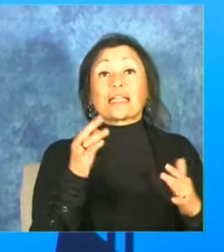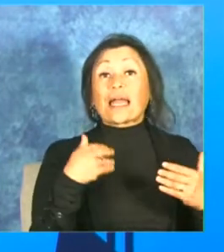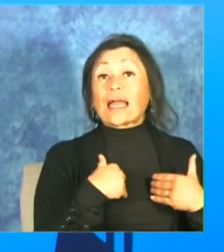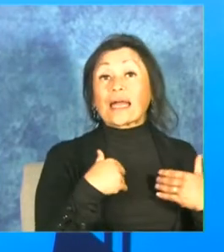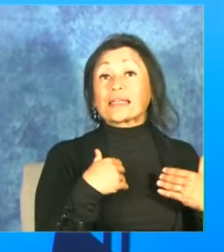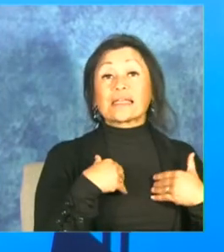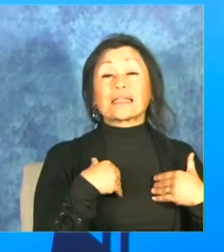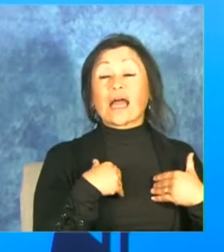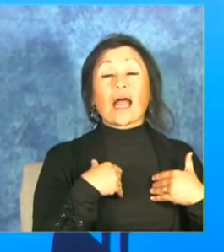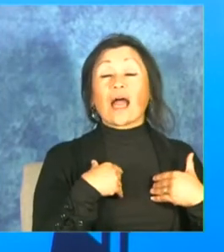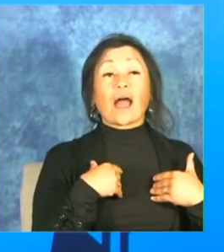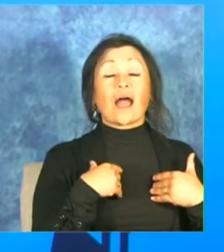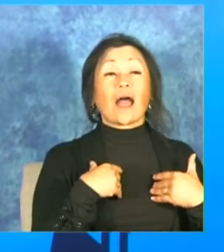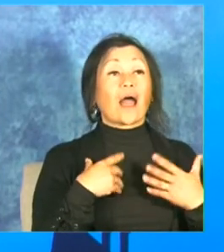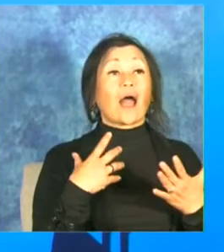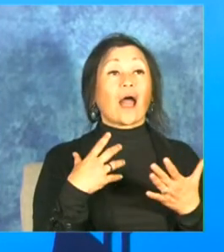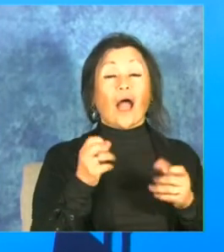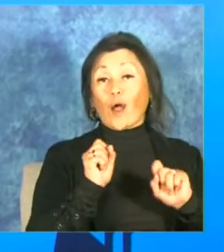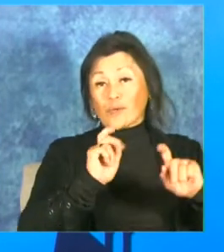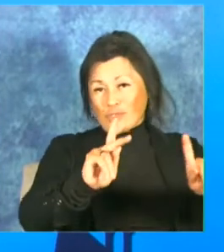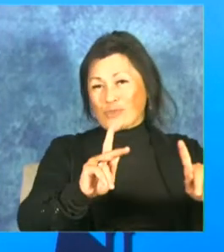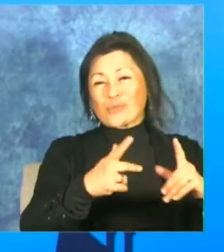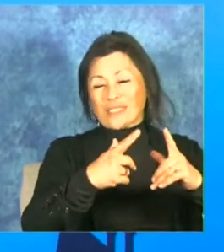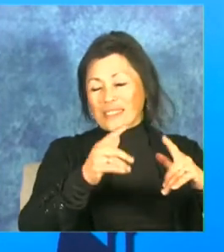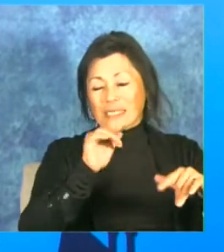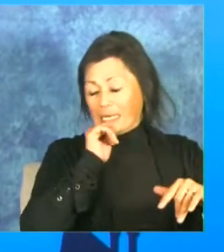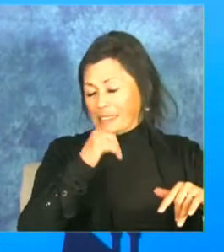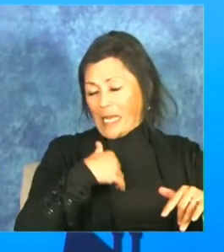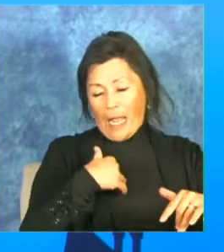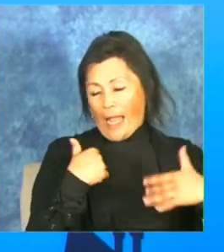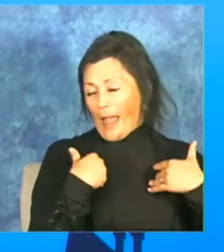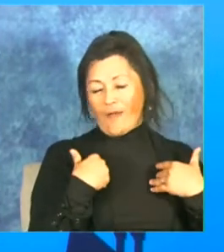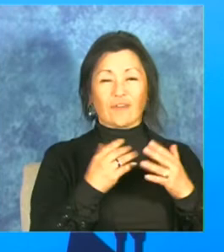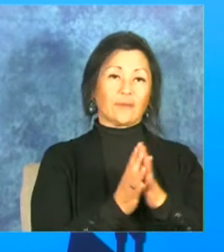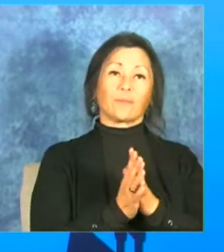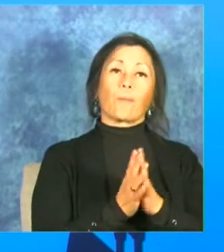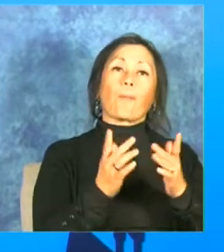have advantages that I don't have, this, that, and t'other, whatever.